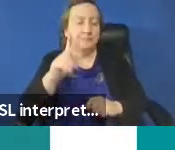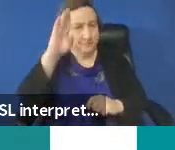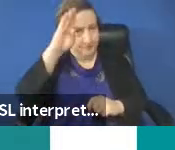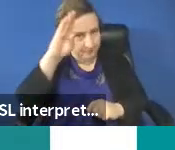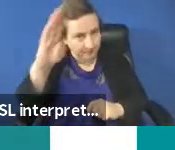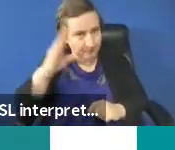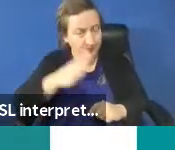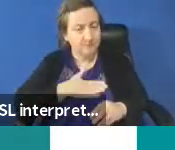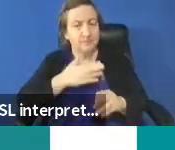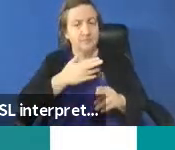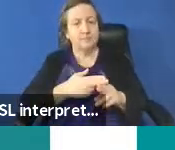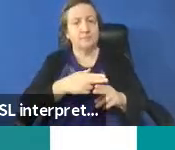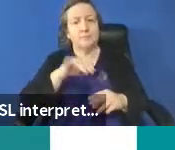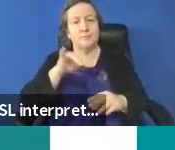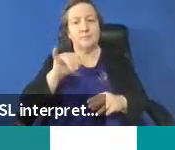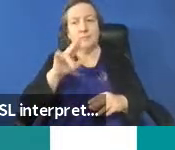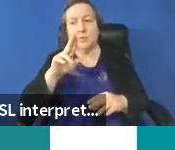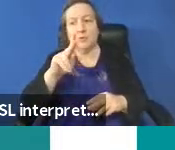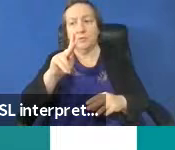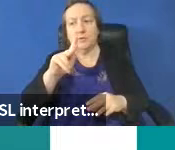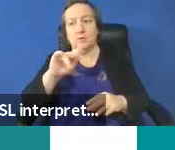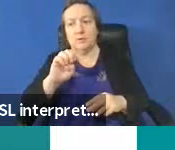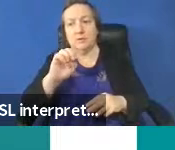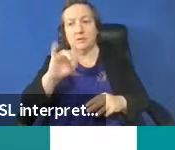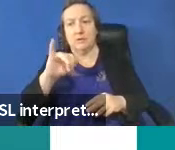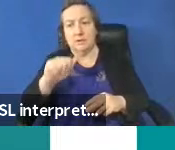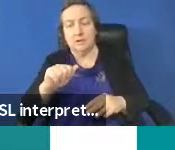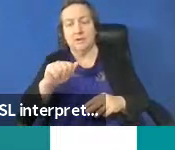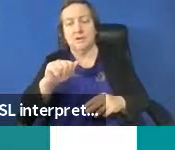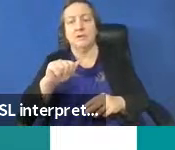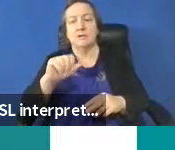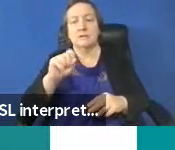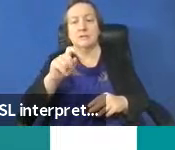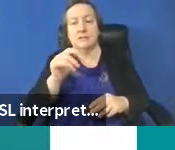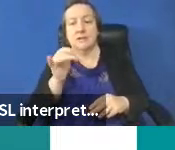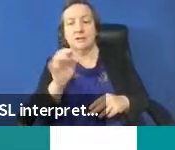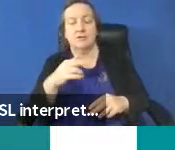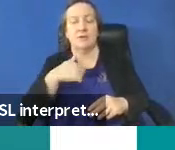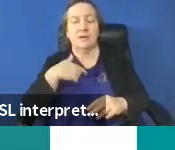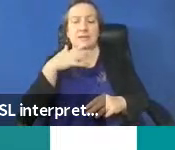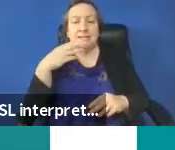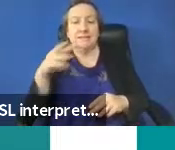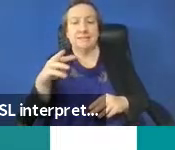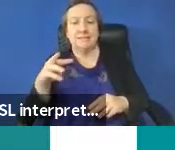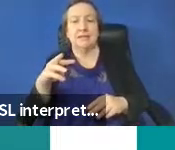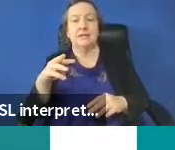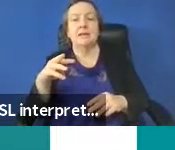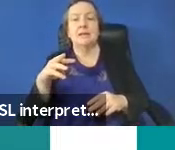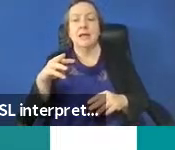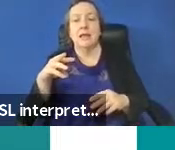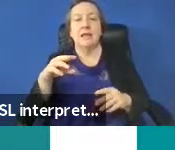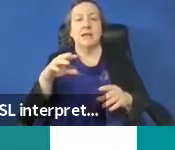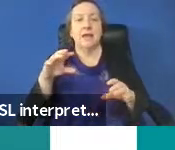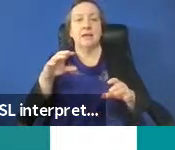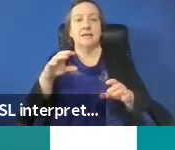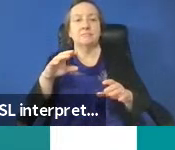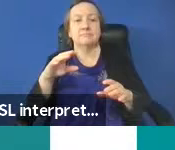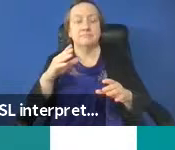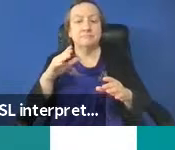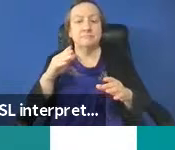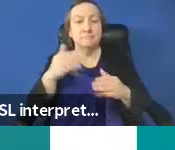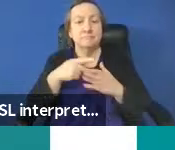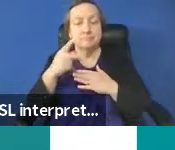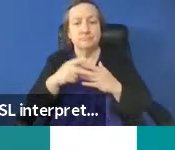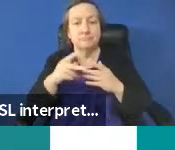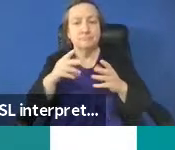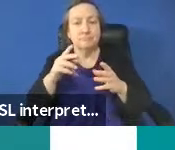Hello, my name is Yukaya Halloran-Steiner. I'm 16 years old and an organizer with Sunrise PDX. And I know you all have taken a fair amount of